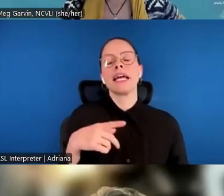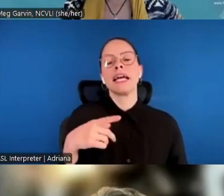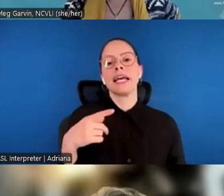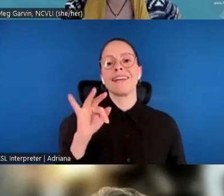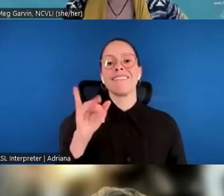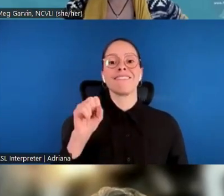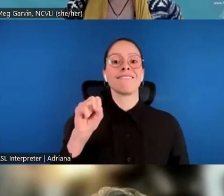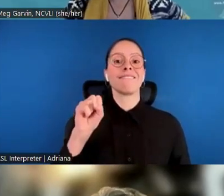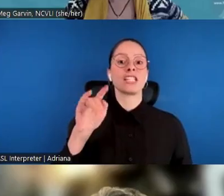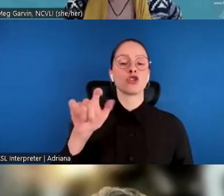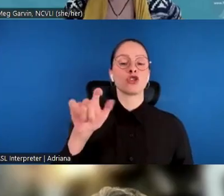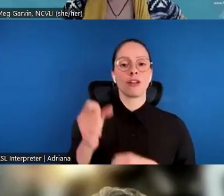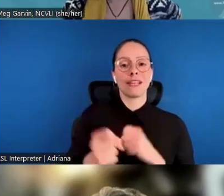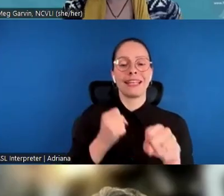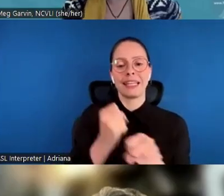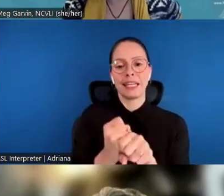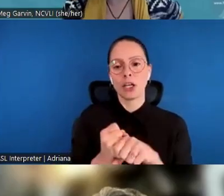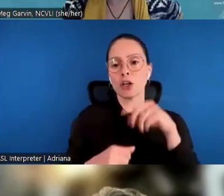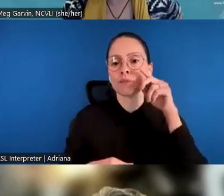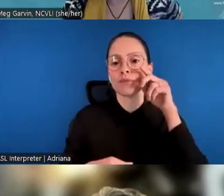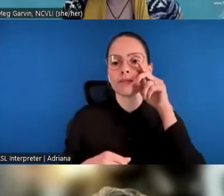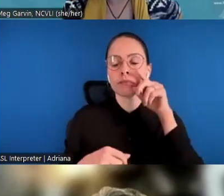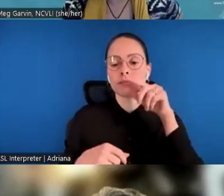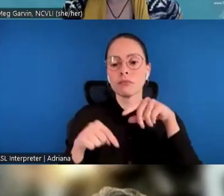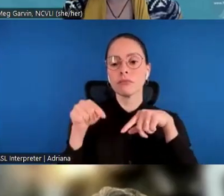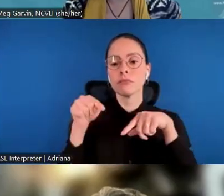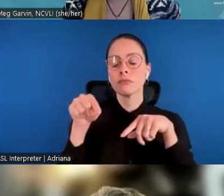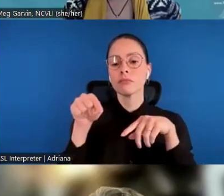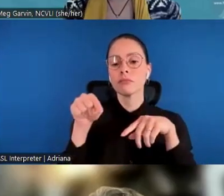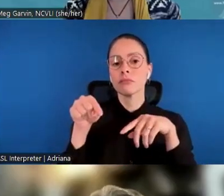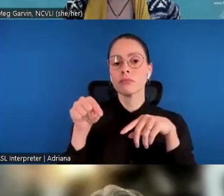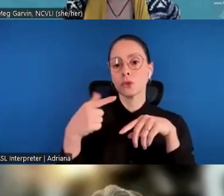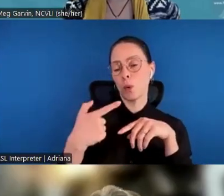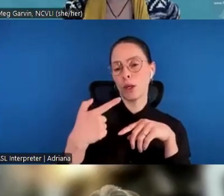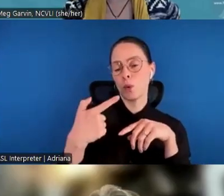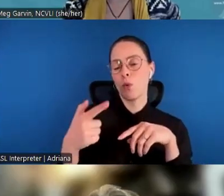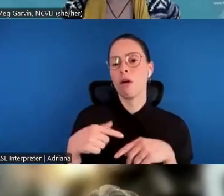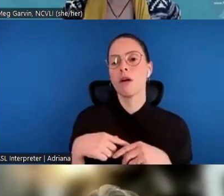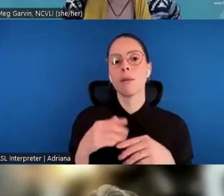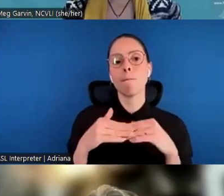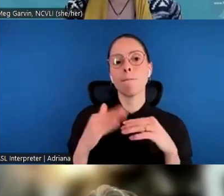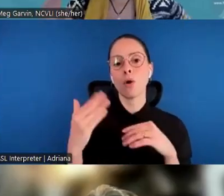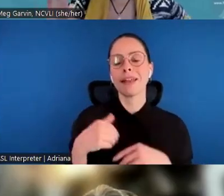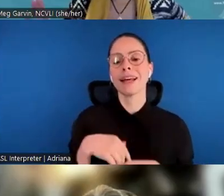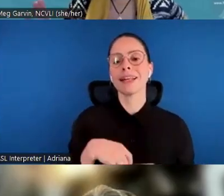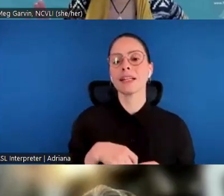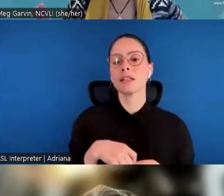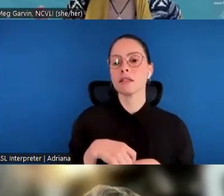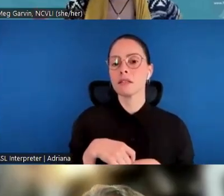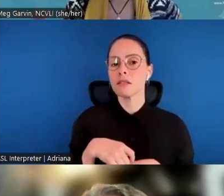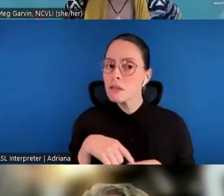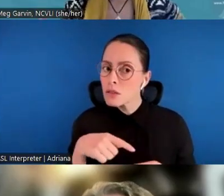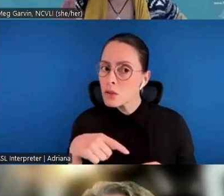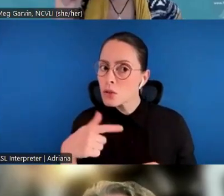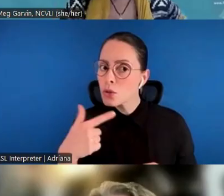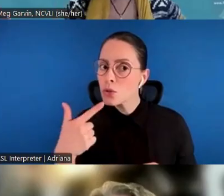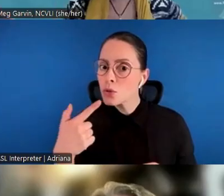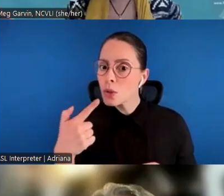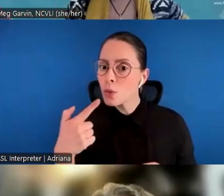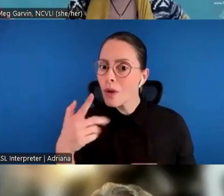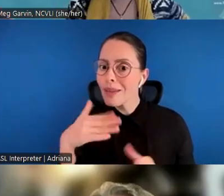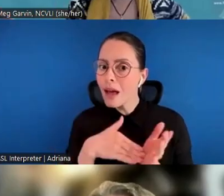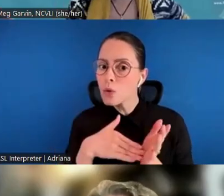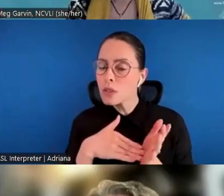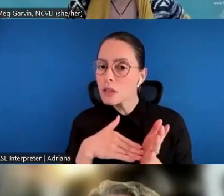21, nearly 36,000 service members experienced sexual violence. And I want to be clear, that wasn't